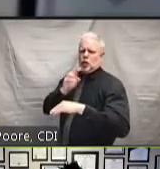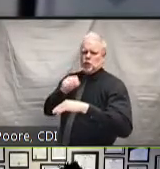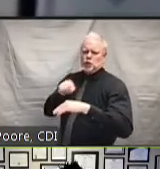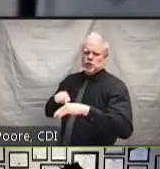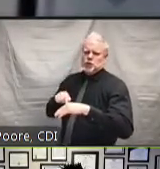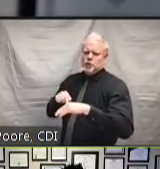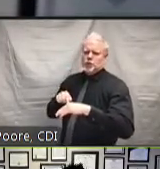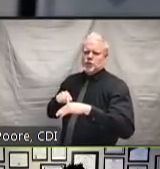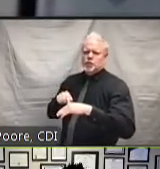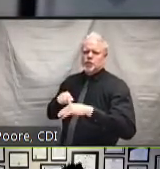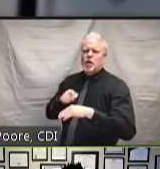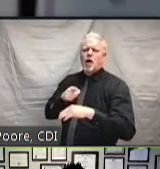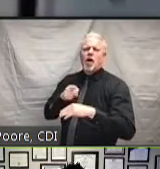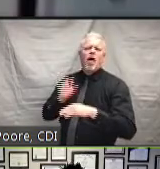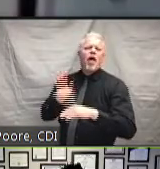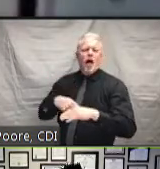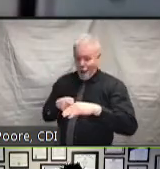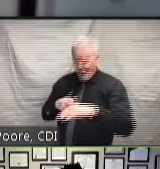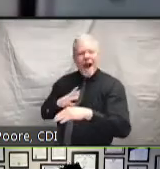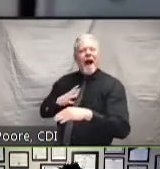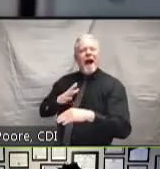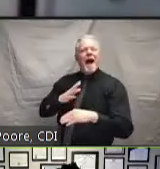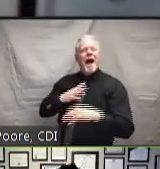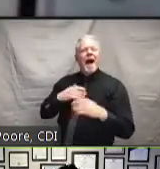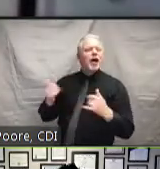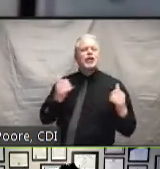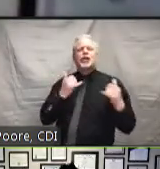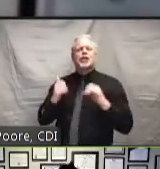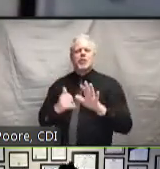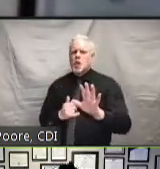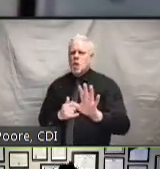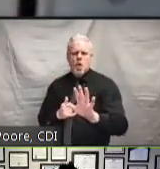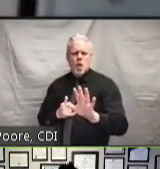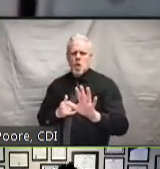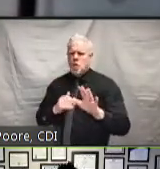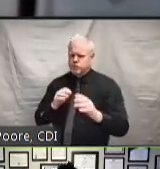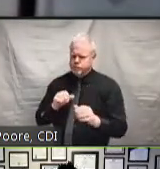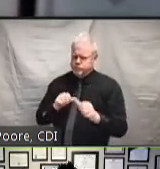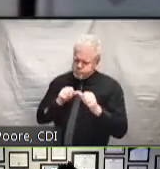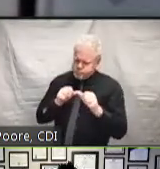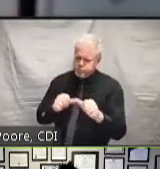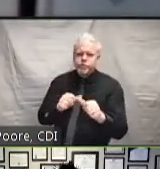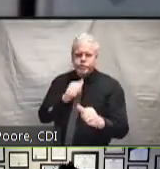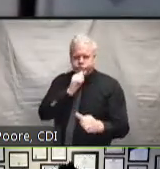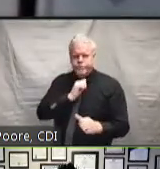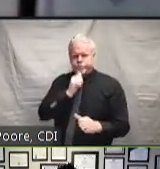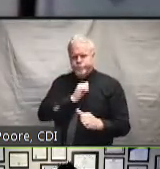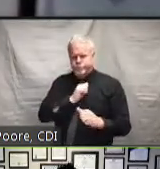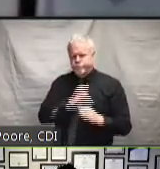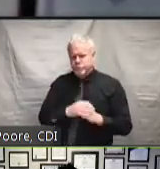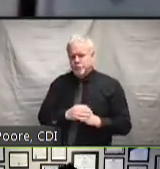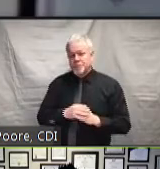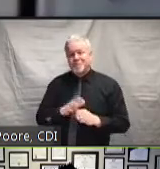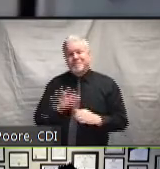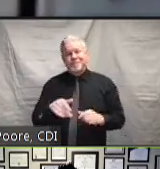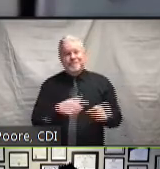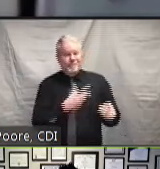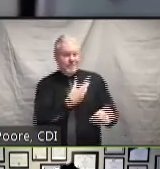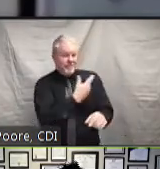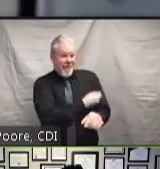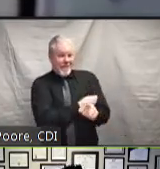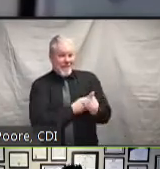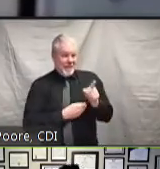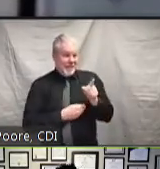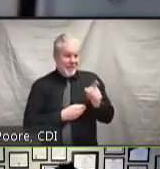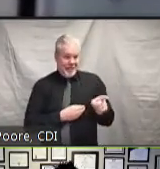We know that the vaccination process is taking longer than we all hoped. But at the end of the day, I think we can all say that